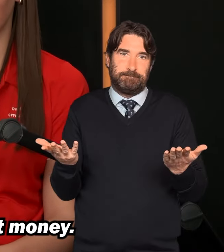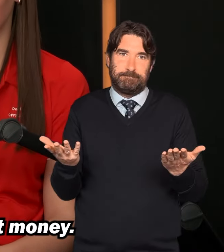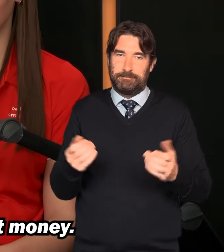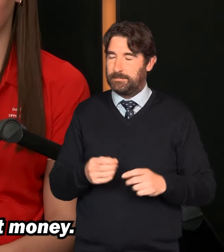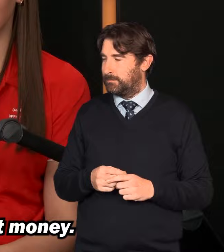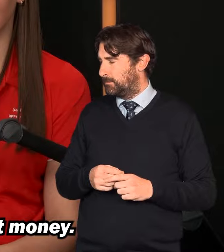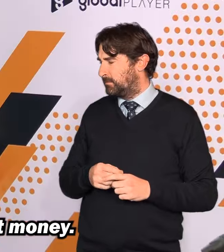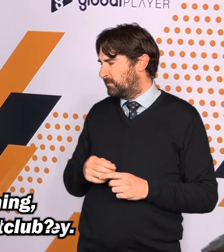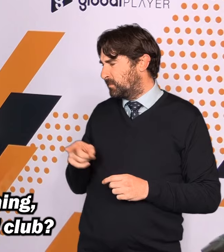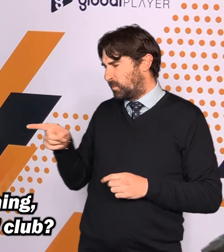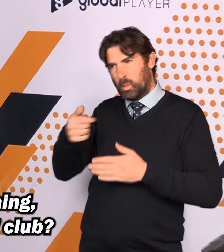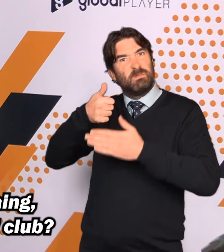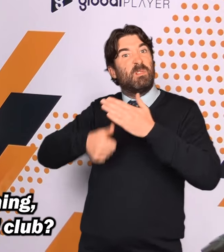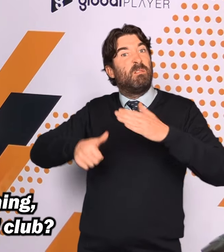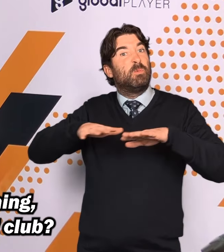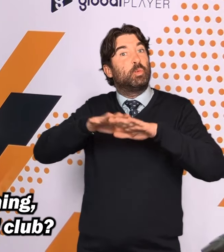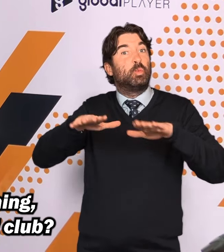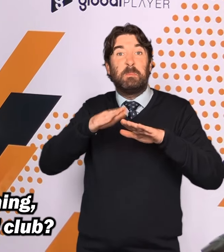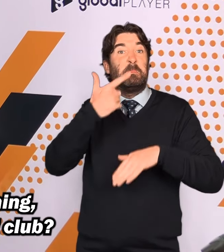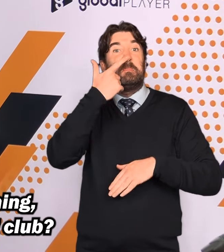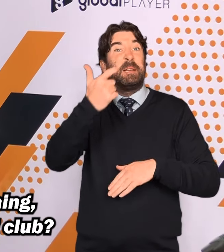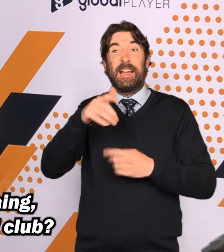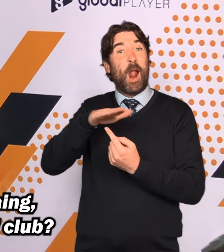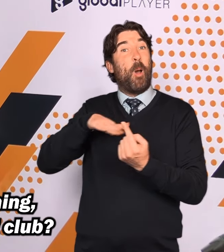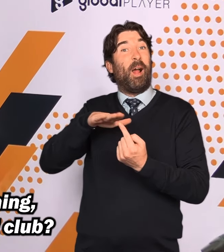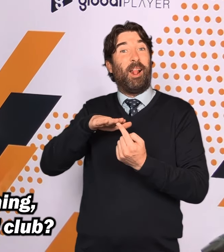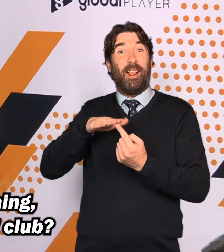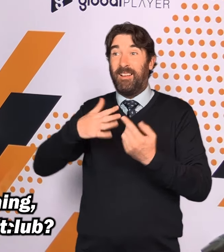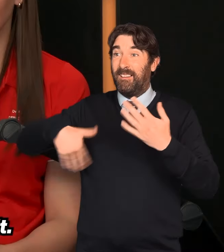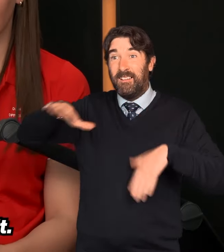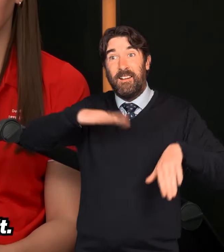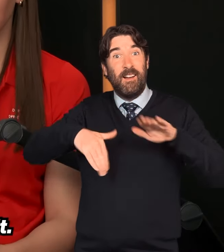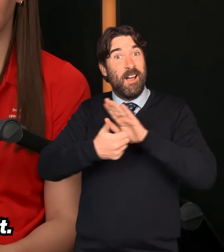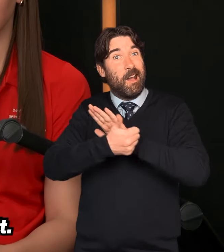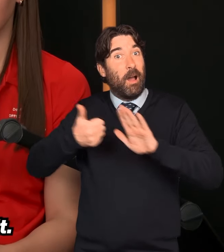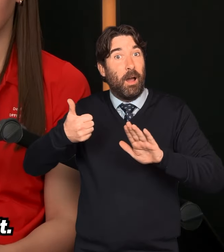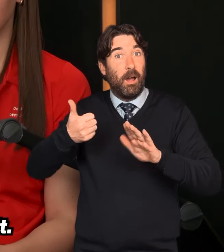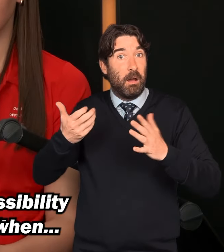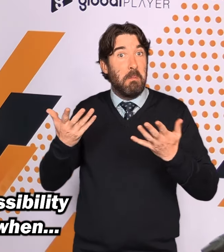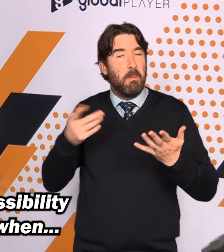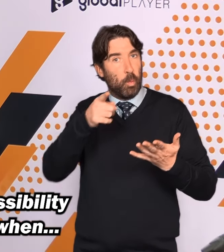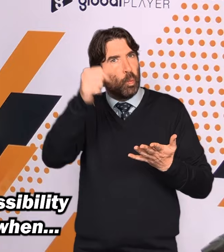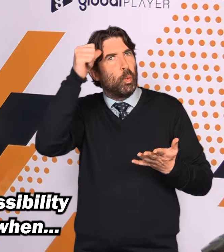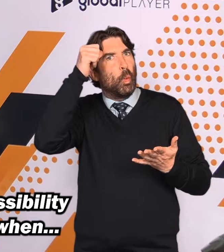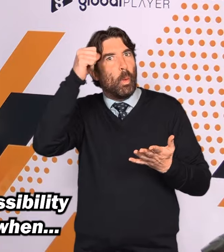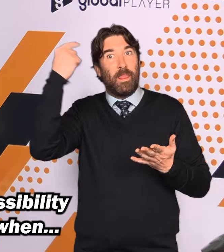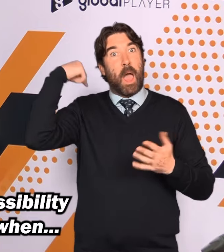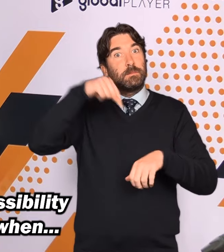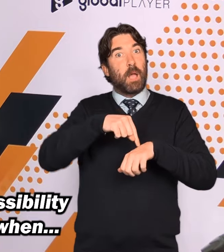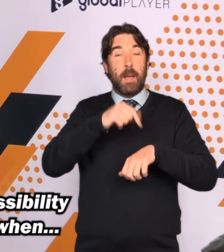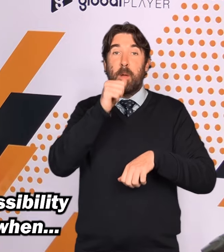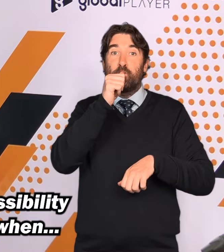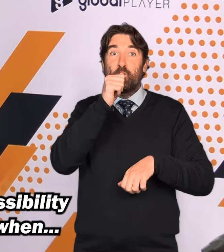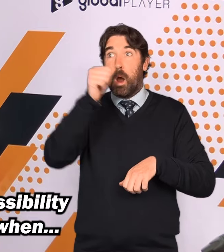we can get money to. So you started out swimming at just your local swimming clubs, had a talent for it. Did you know there was a